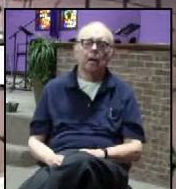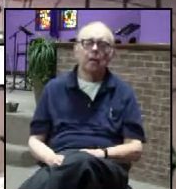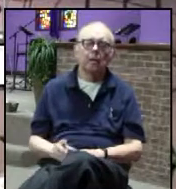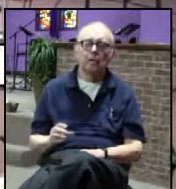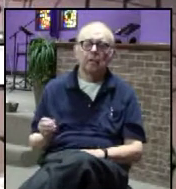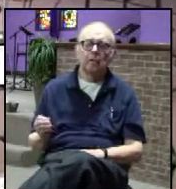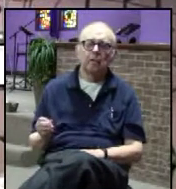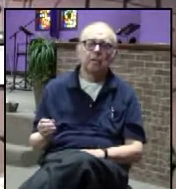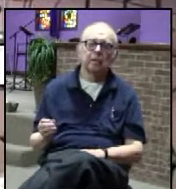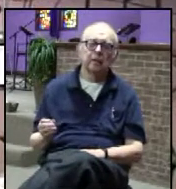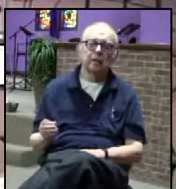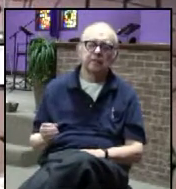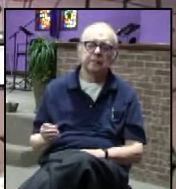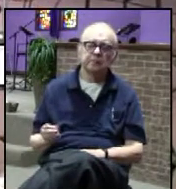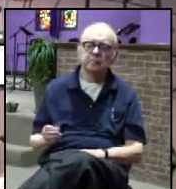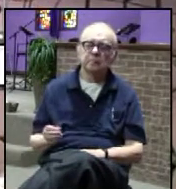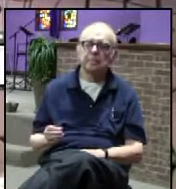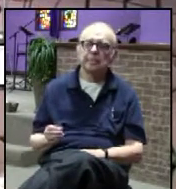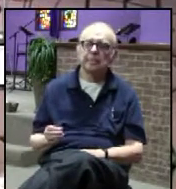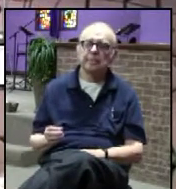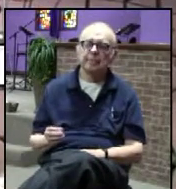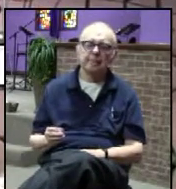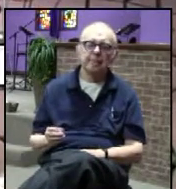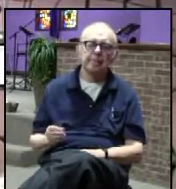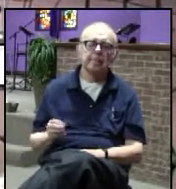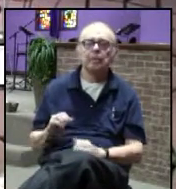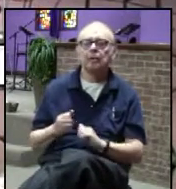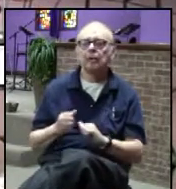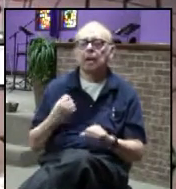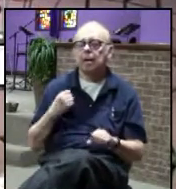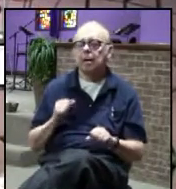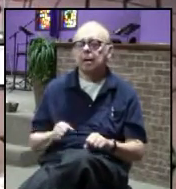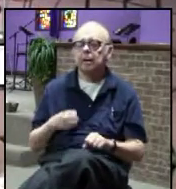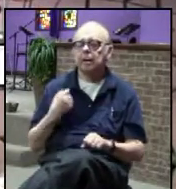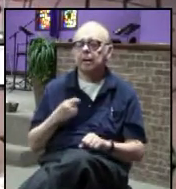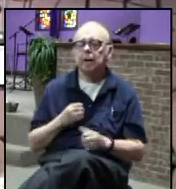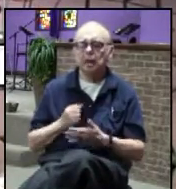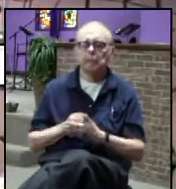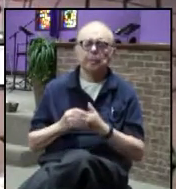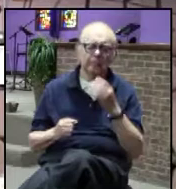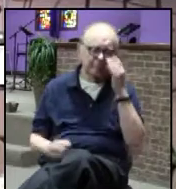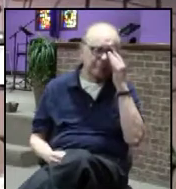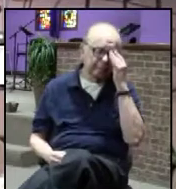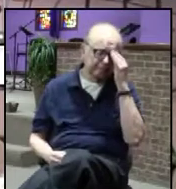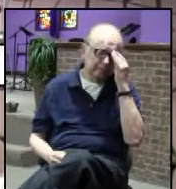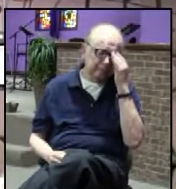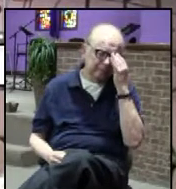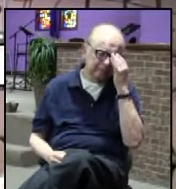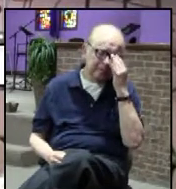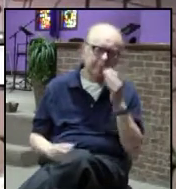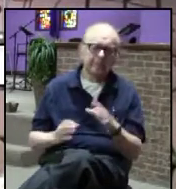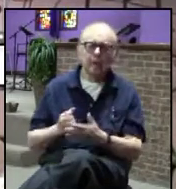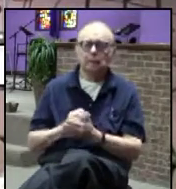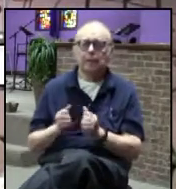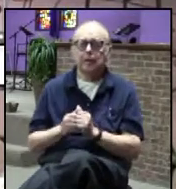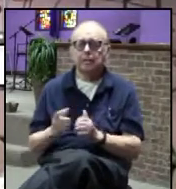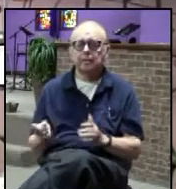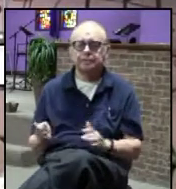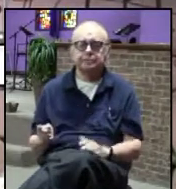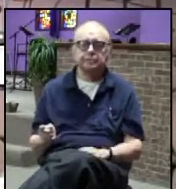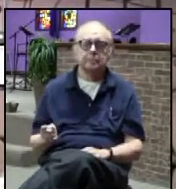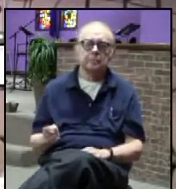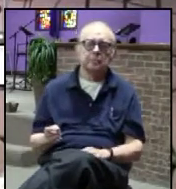And so it's saying, okay, so how can we, recover some of that, because they're